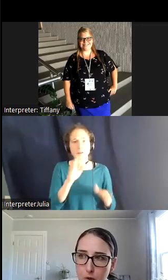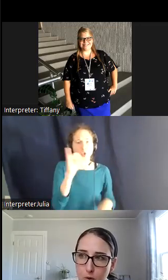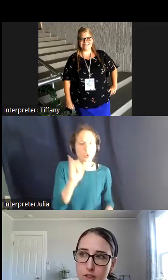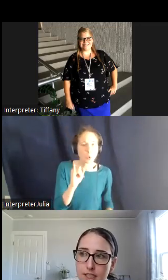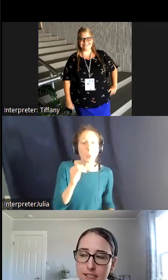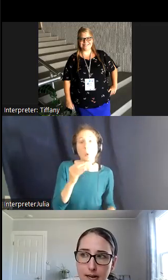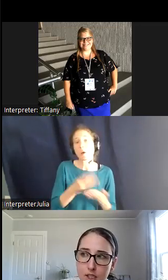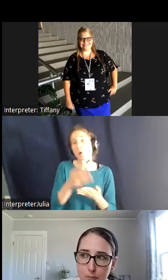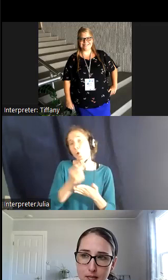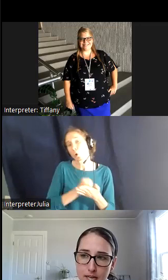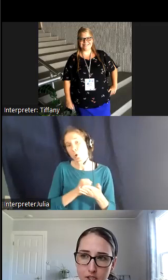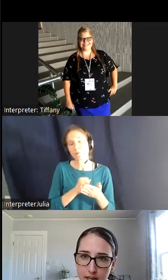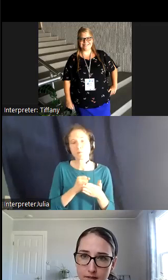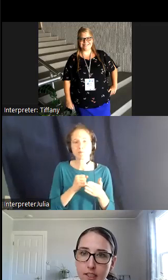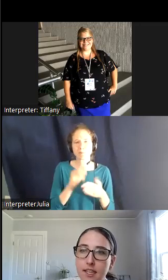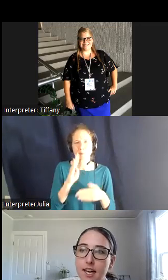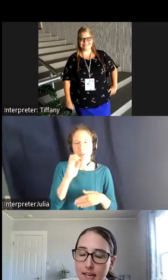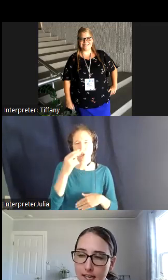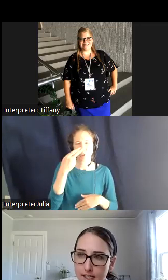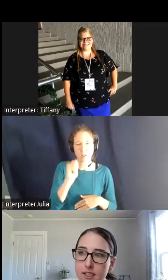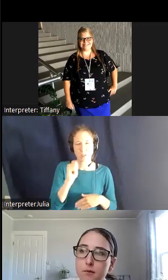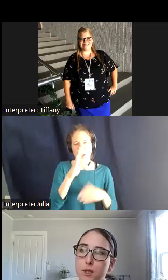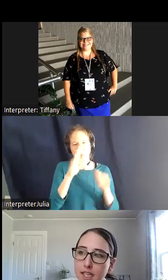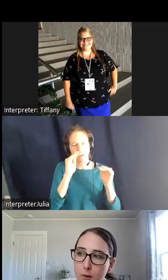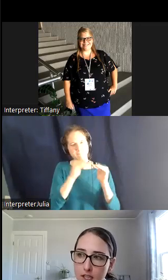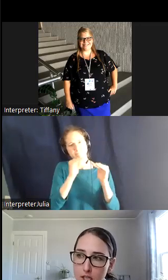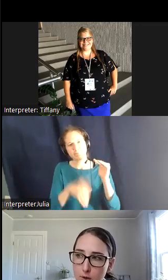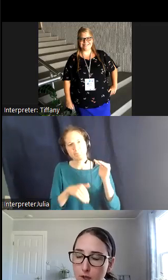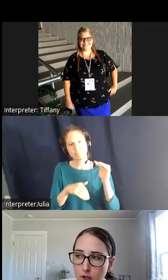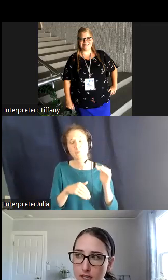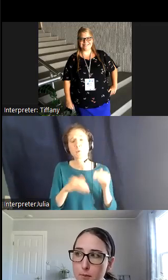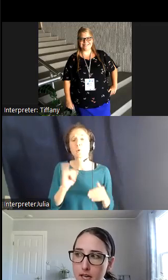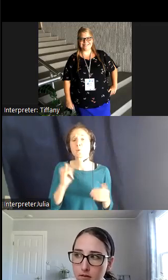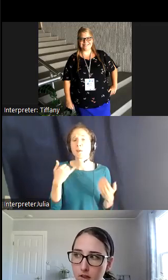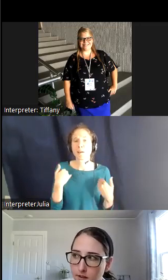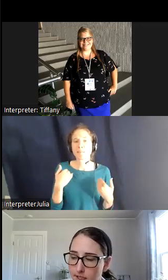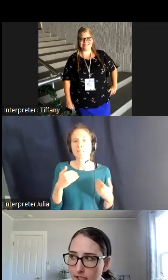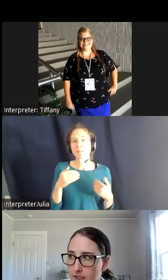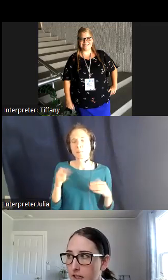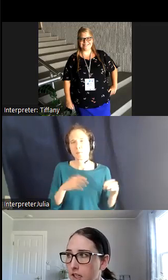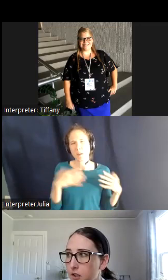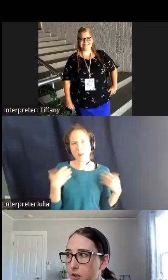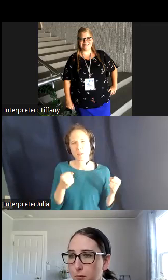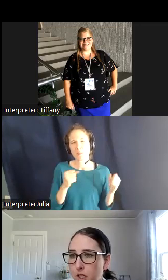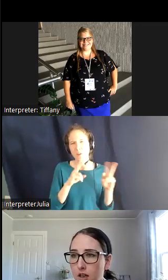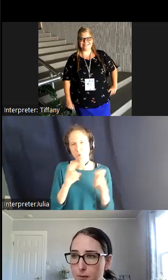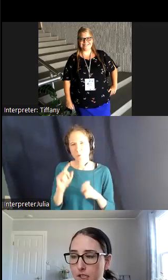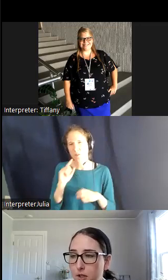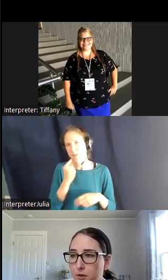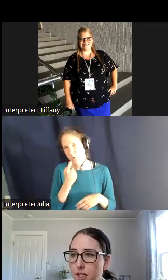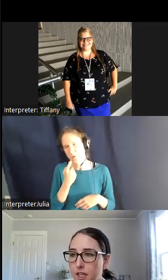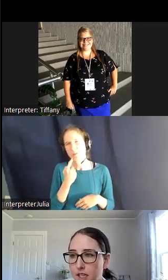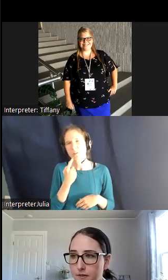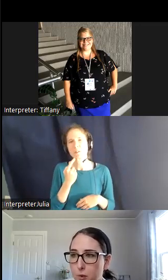below thresholds established by the BHA, and presenting with acute or chronic behavioral health needs, including but not